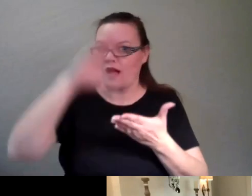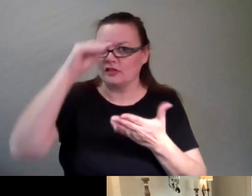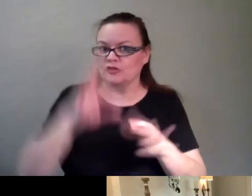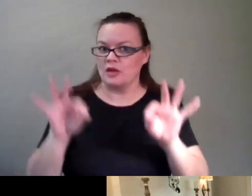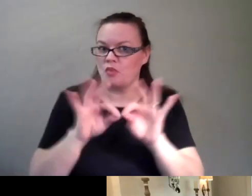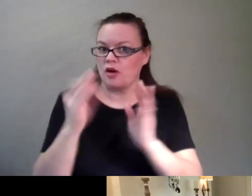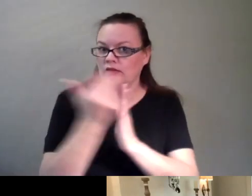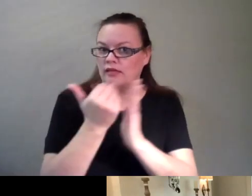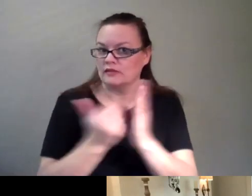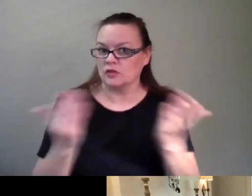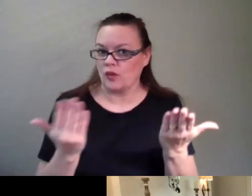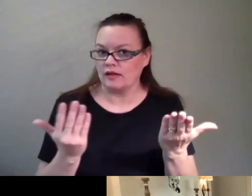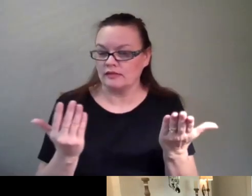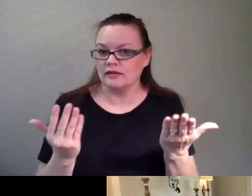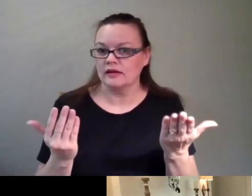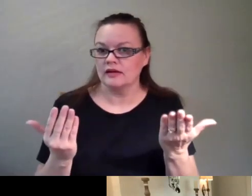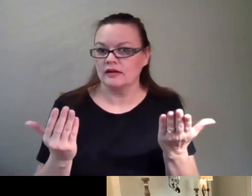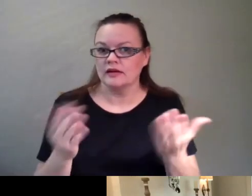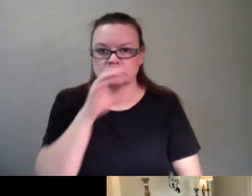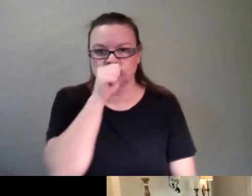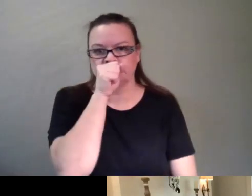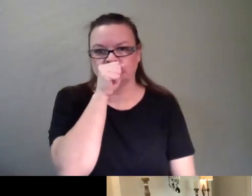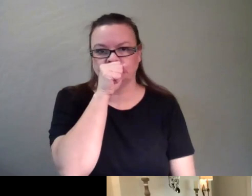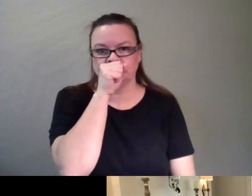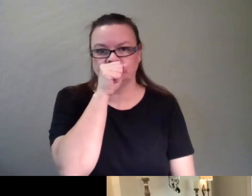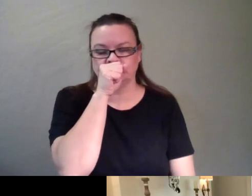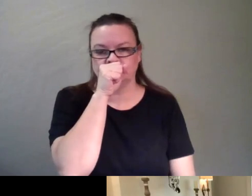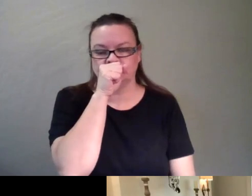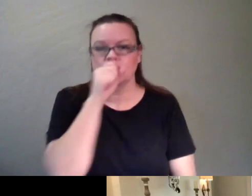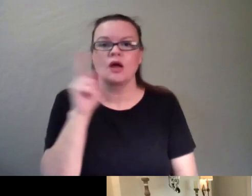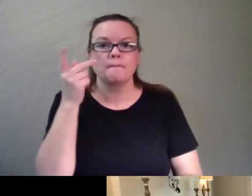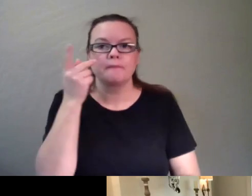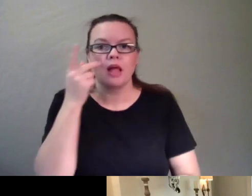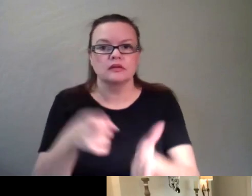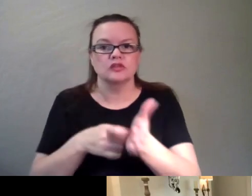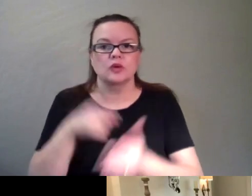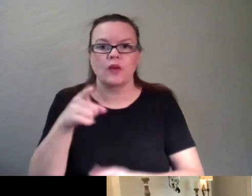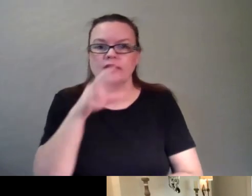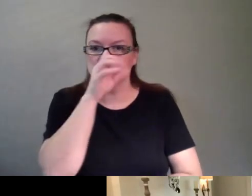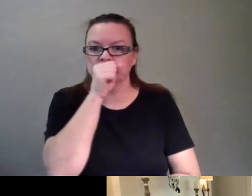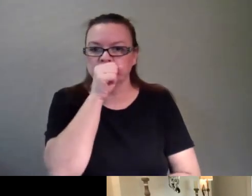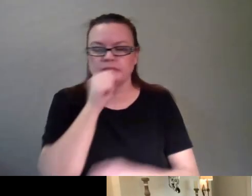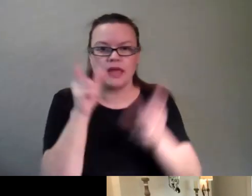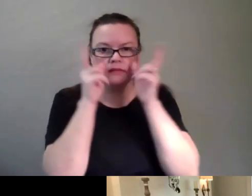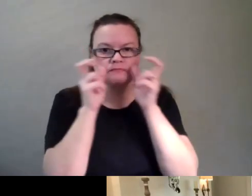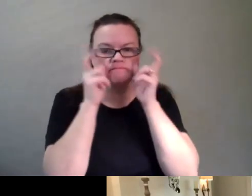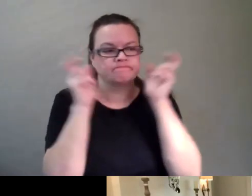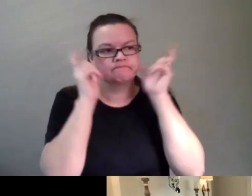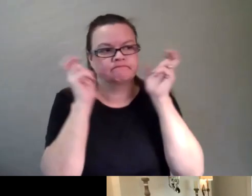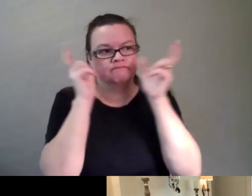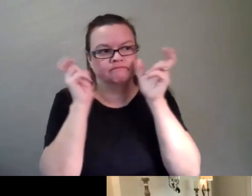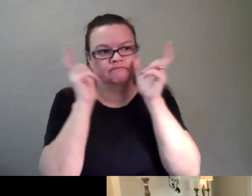politics is keep your mouth shut and listen. You'll learn a lot. And if you focus